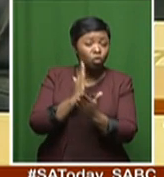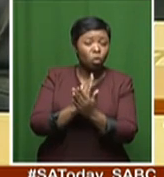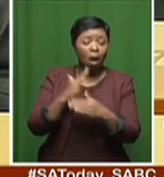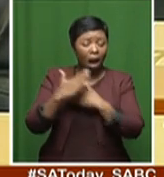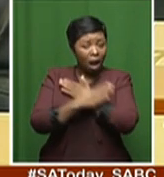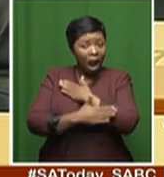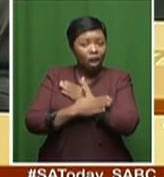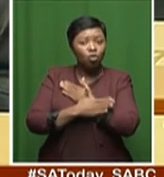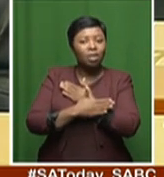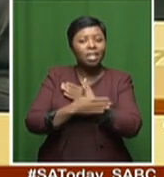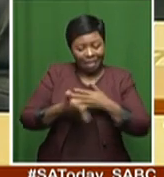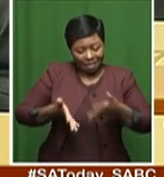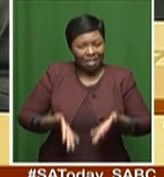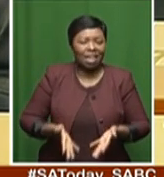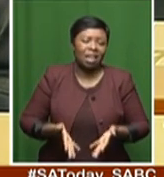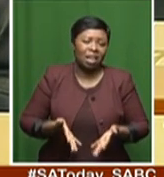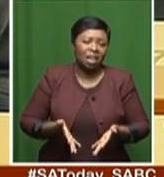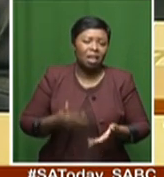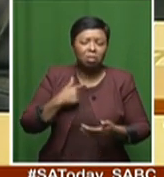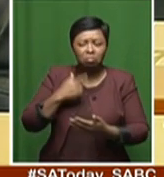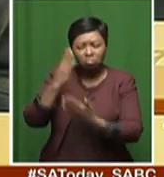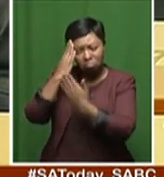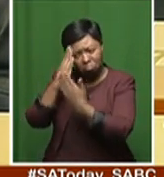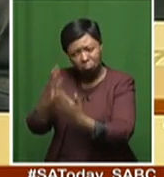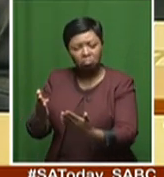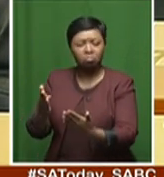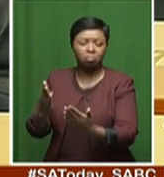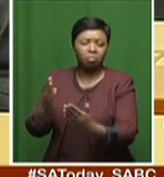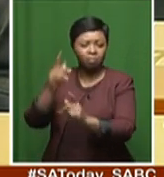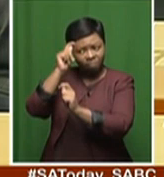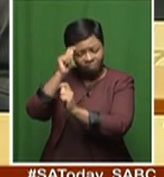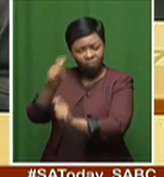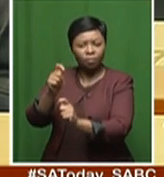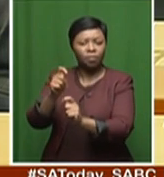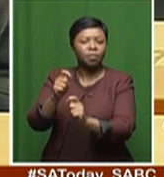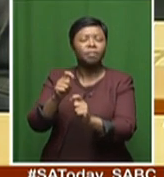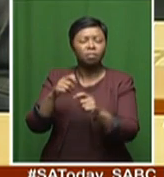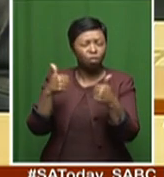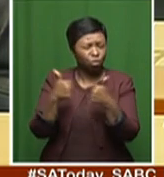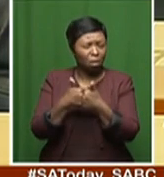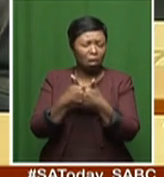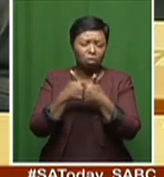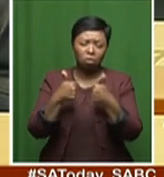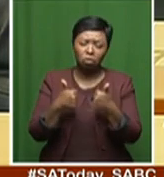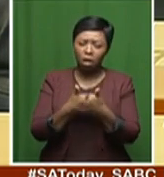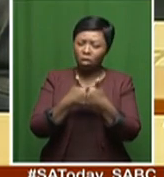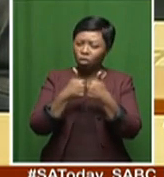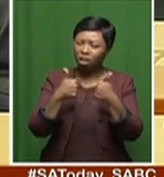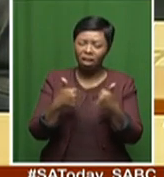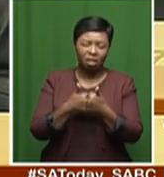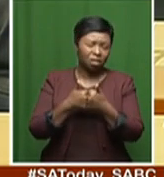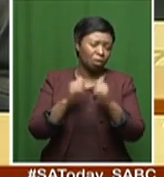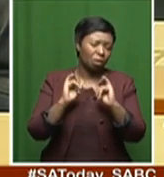are today. I pay tribute to them. I spoke about some of the challenges that journalists face, but we